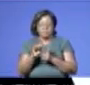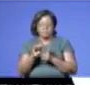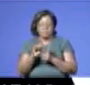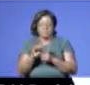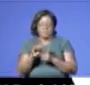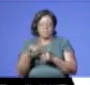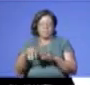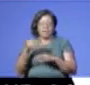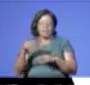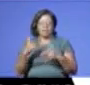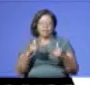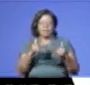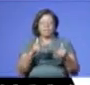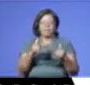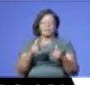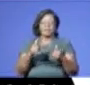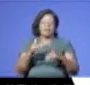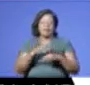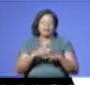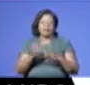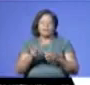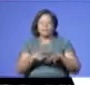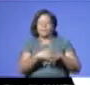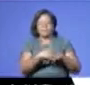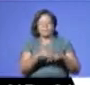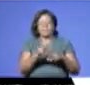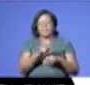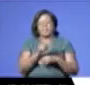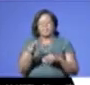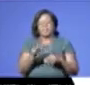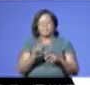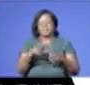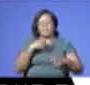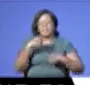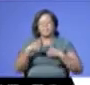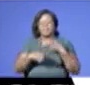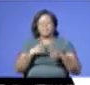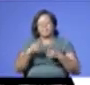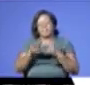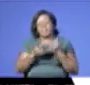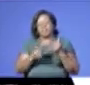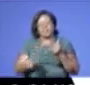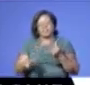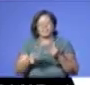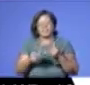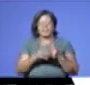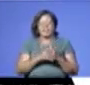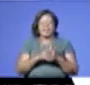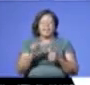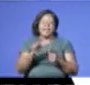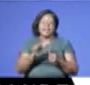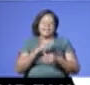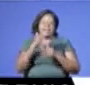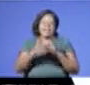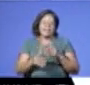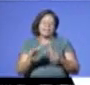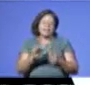and down, happy-go-lucky. Camp accepts, though, that it was emotionally draining. The end of every day when you lay